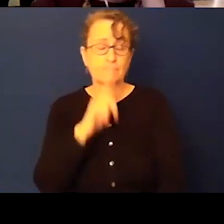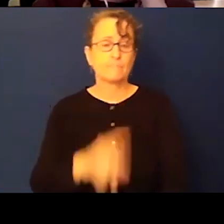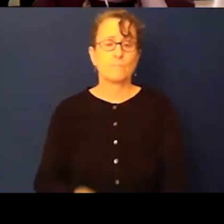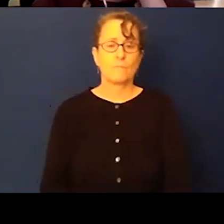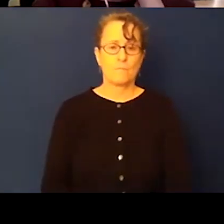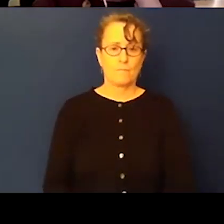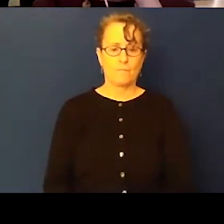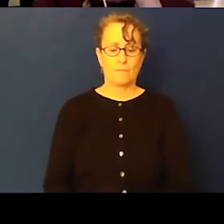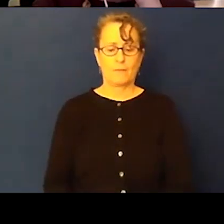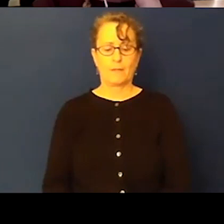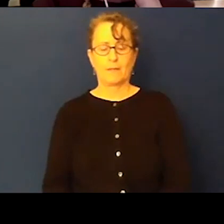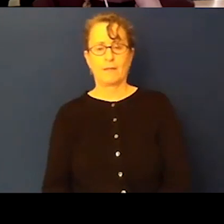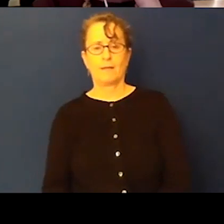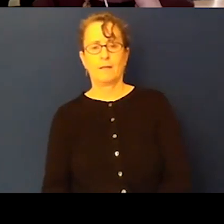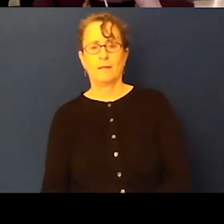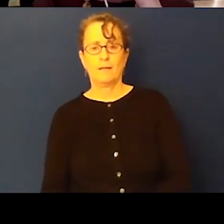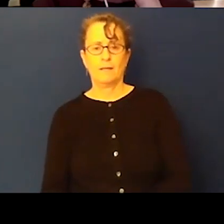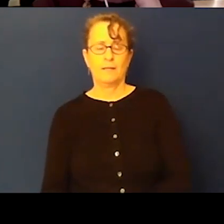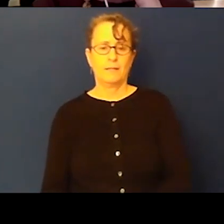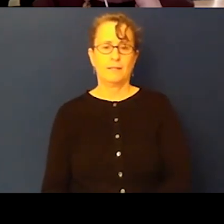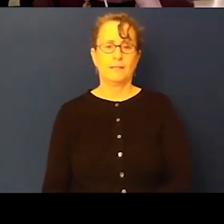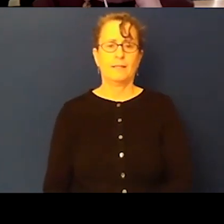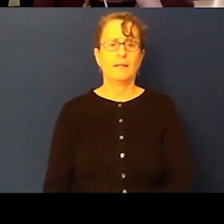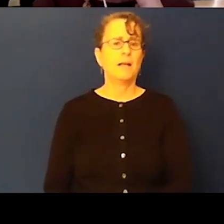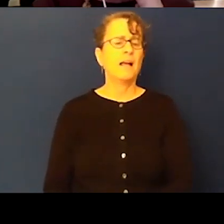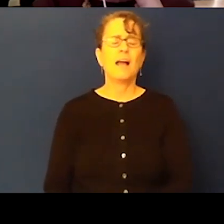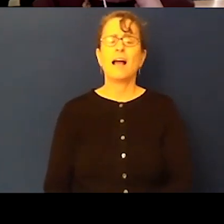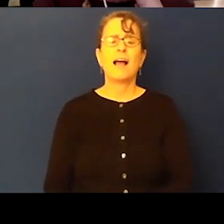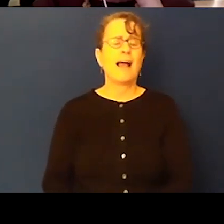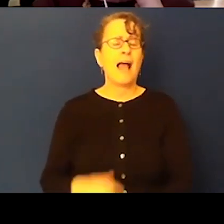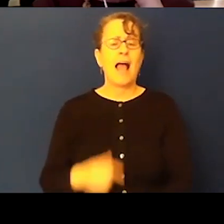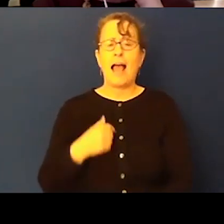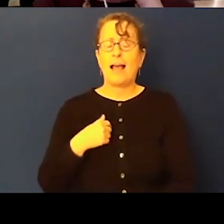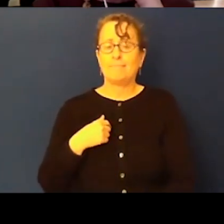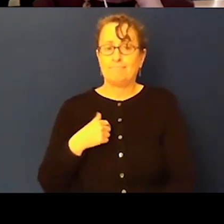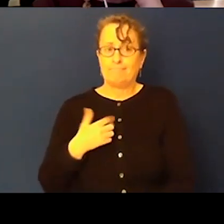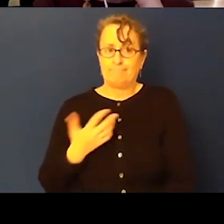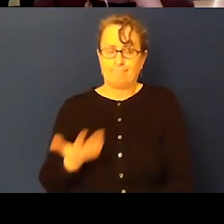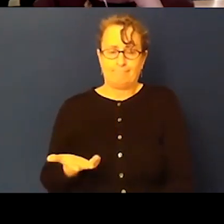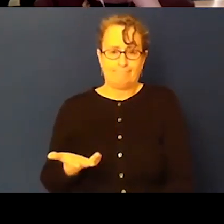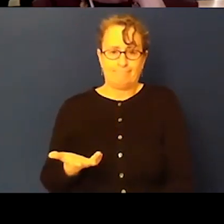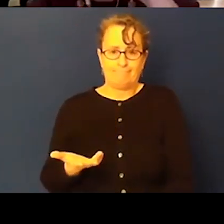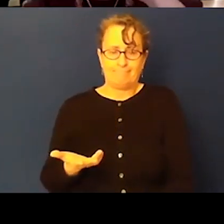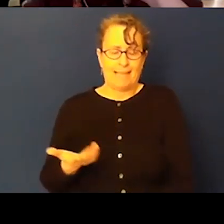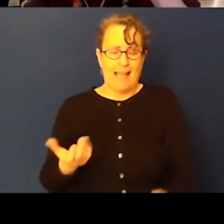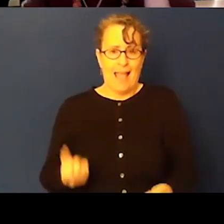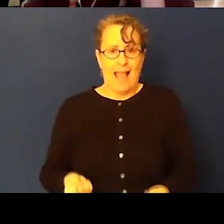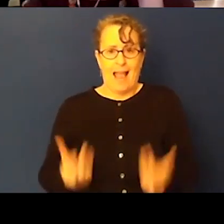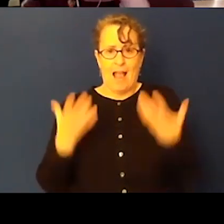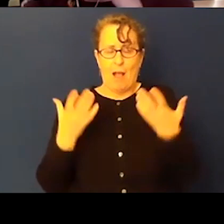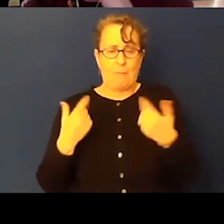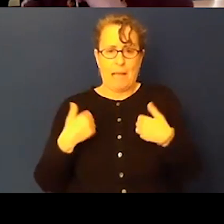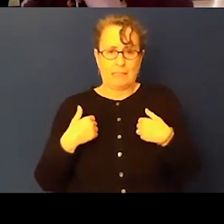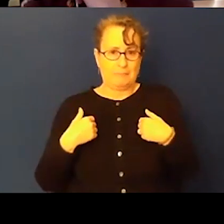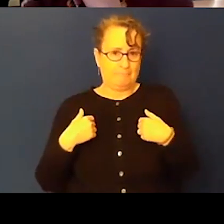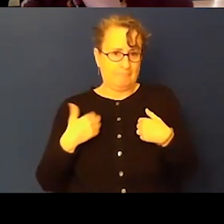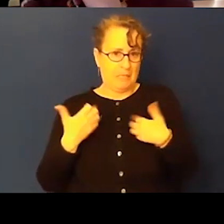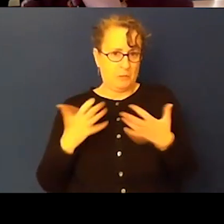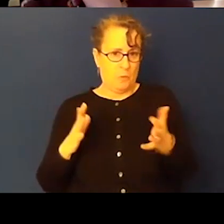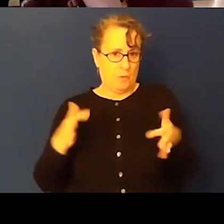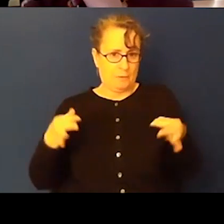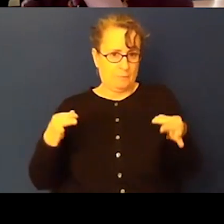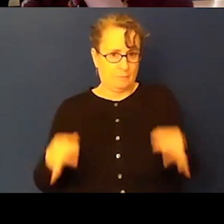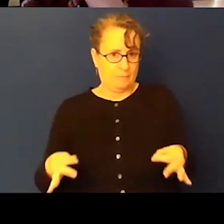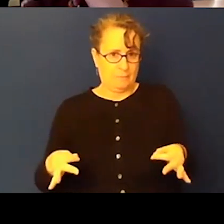randomly naming things that, you know, might or might not fit within a such a boundary, but it seems worth giving some consideration to